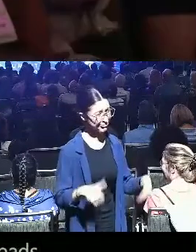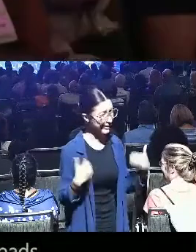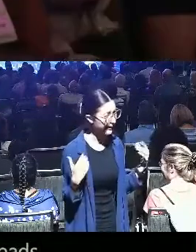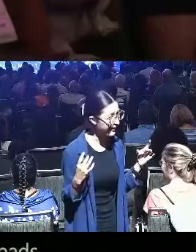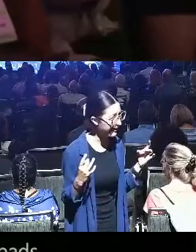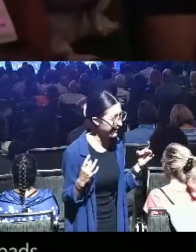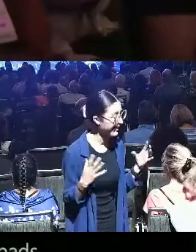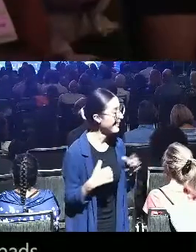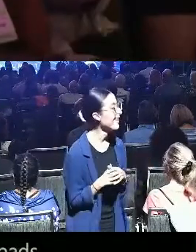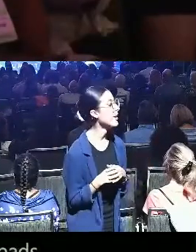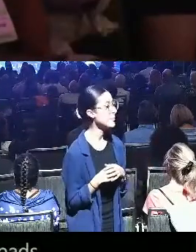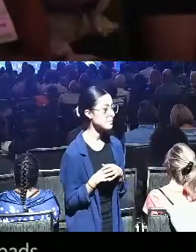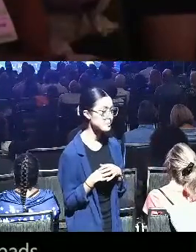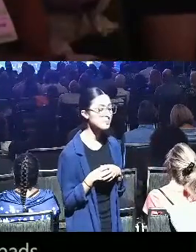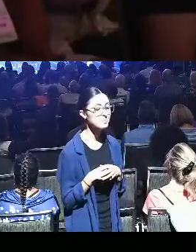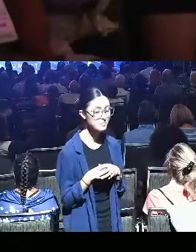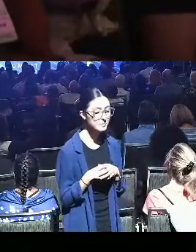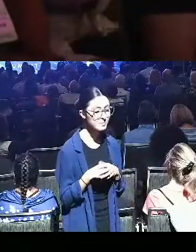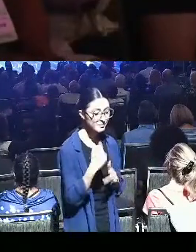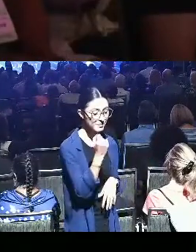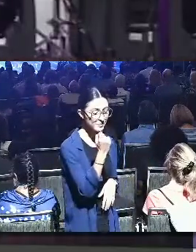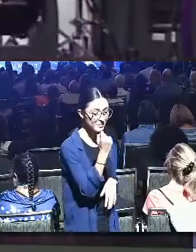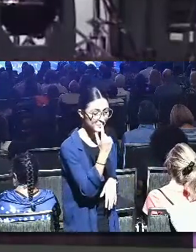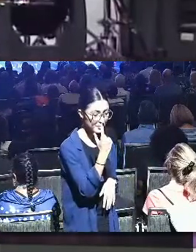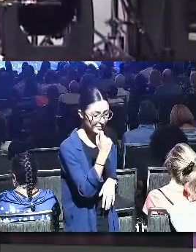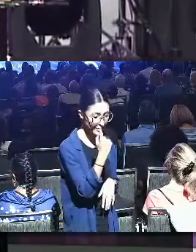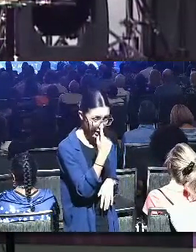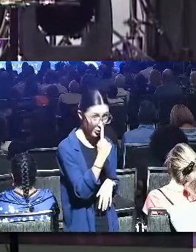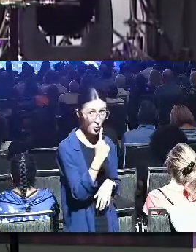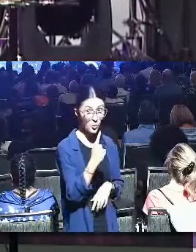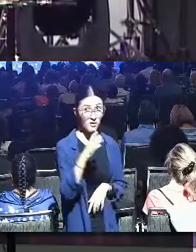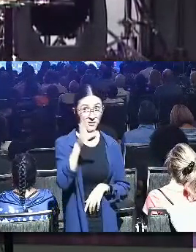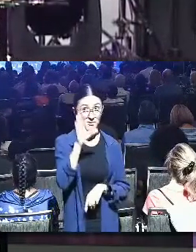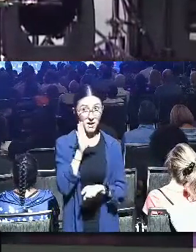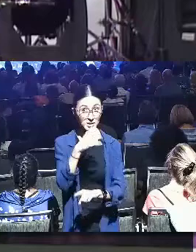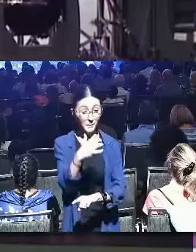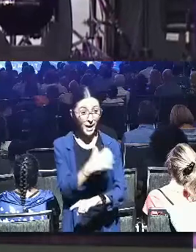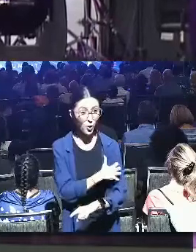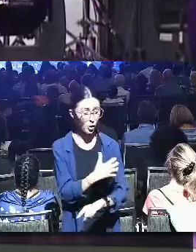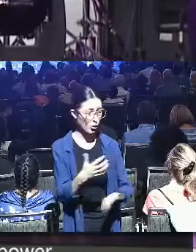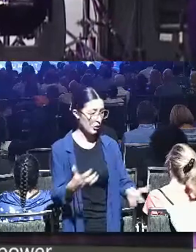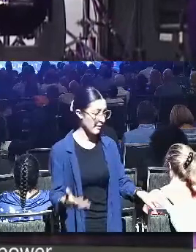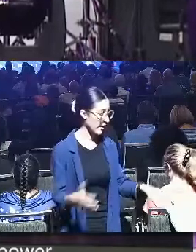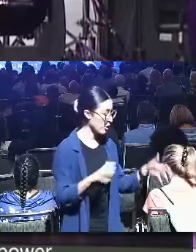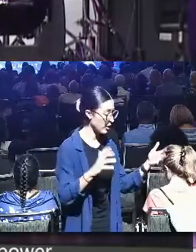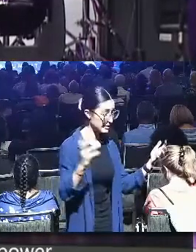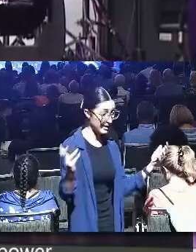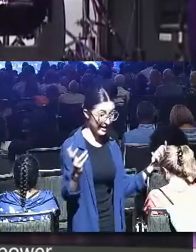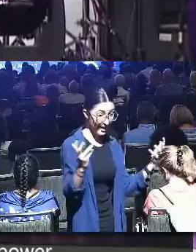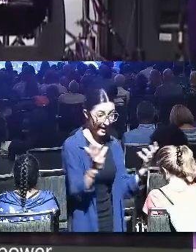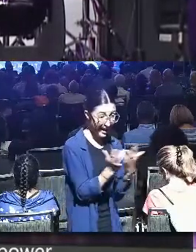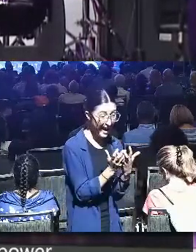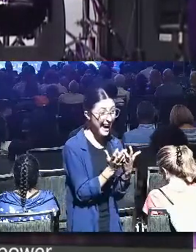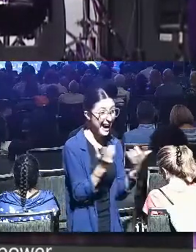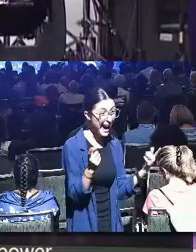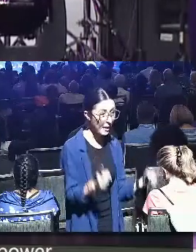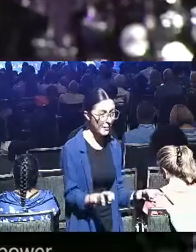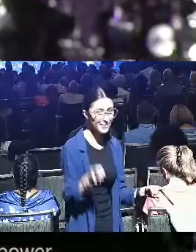The power of God, when the power of God meets chaos, the power of God's word wins every